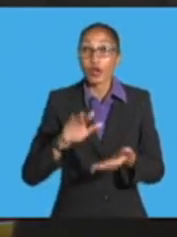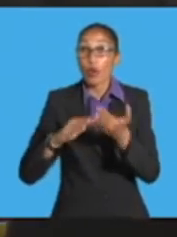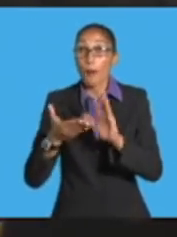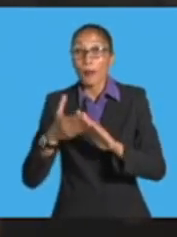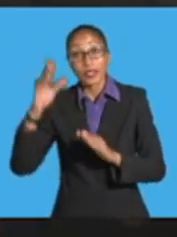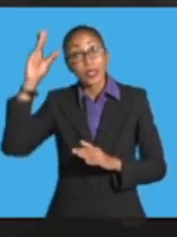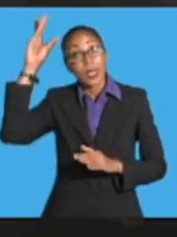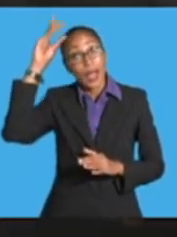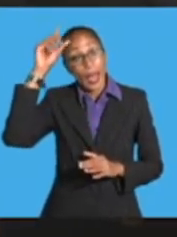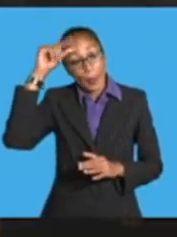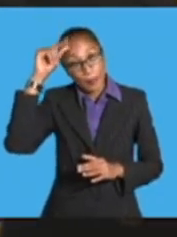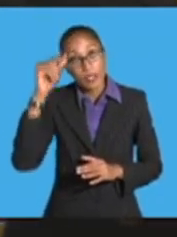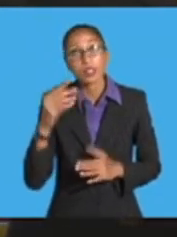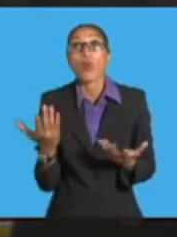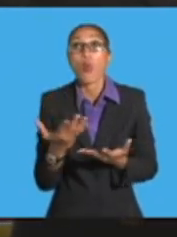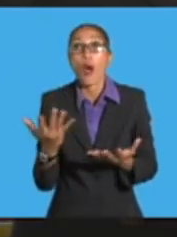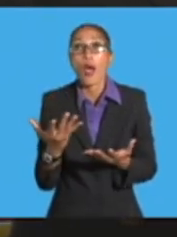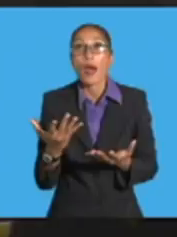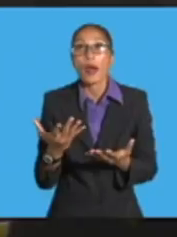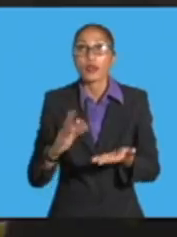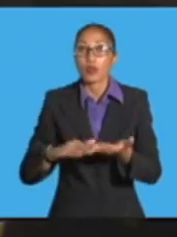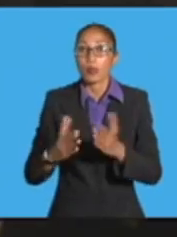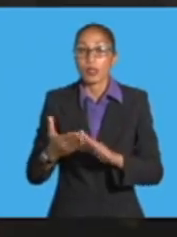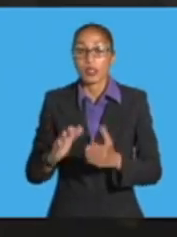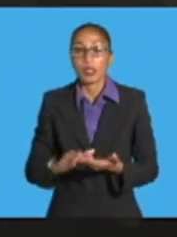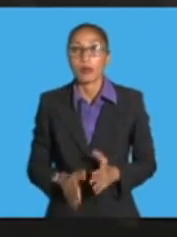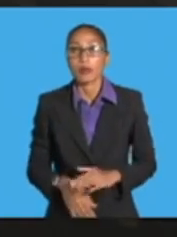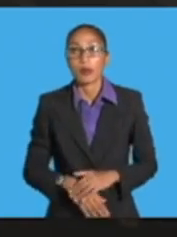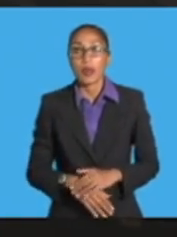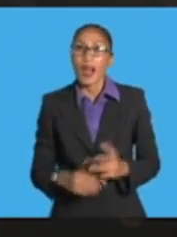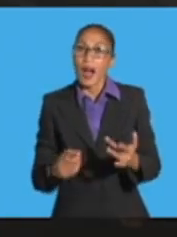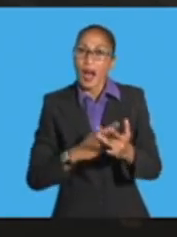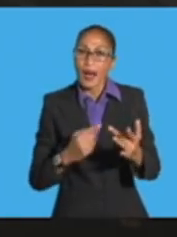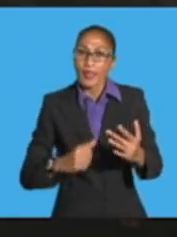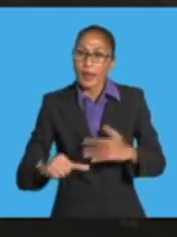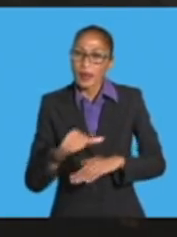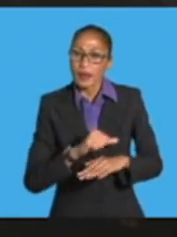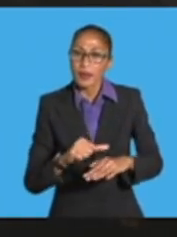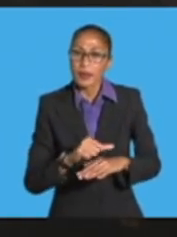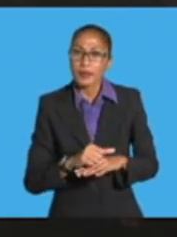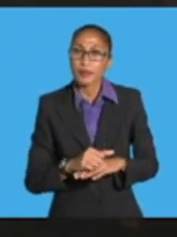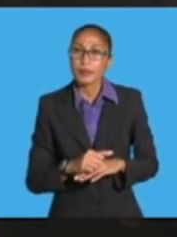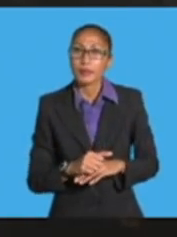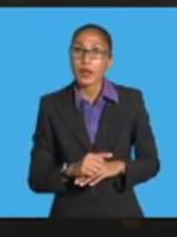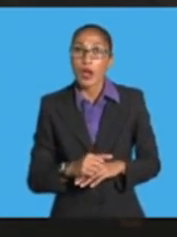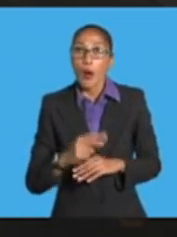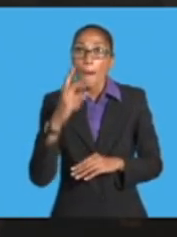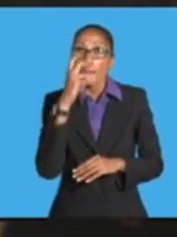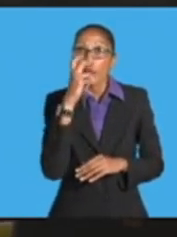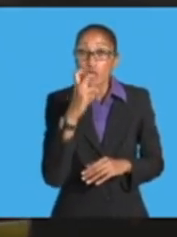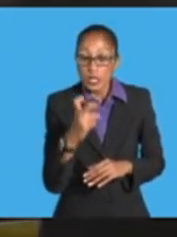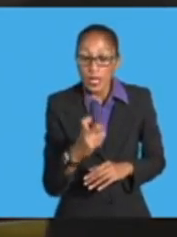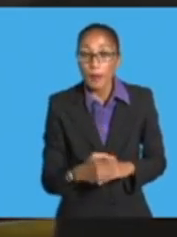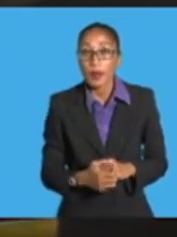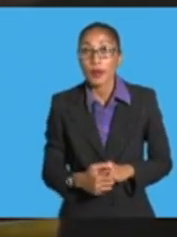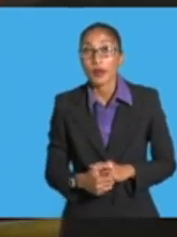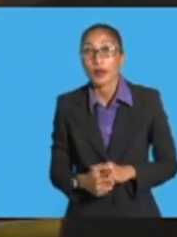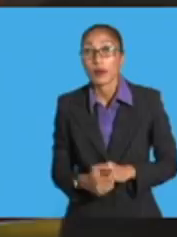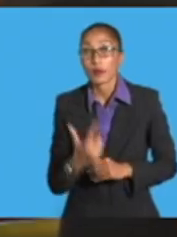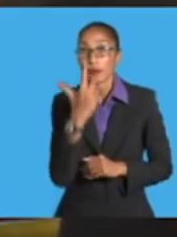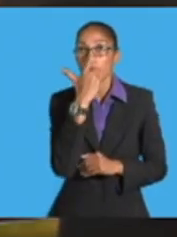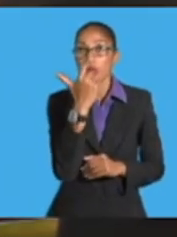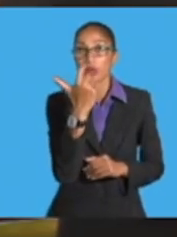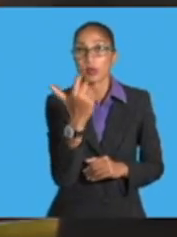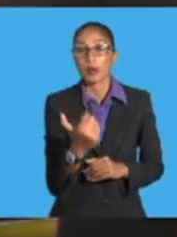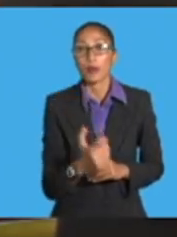further. Madam Speaker, in other areas, the upgrade of facilities for the Fiji Museum continues, as this is